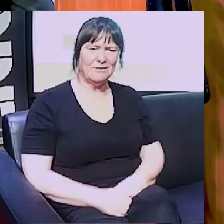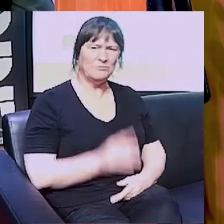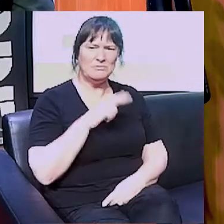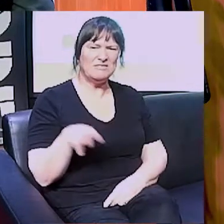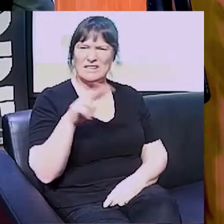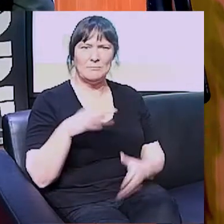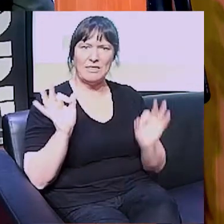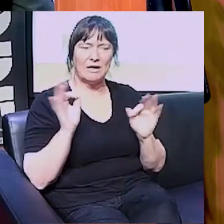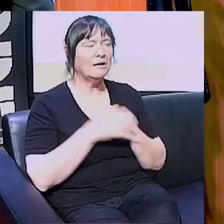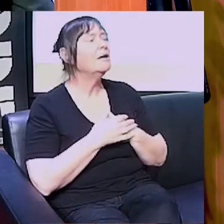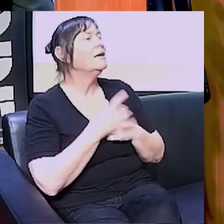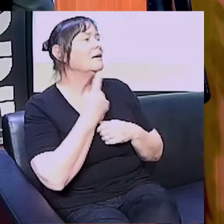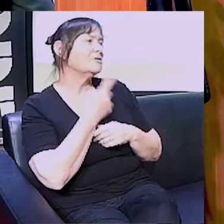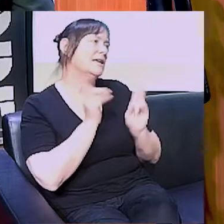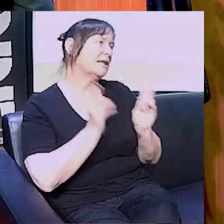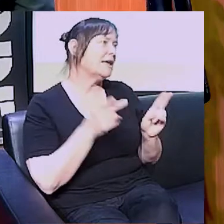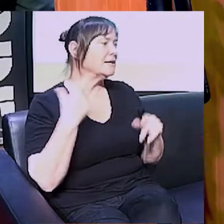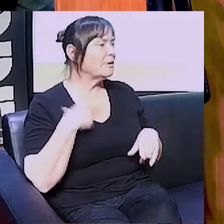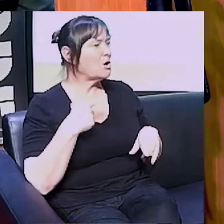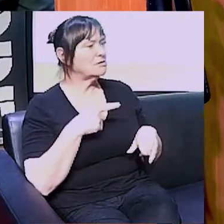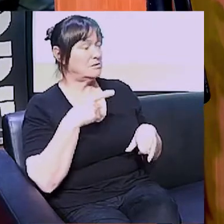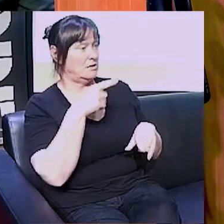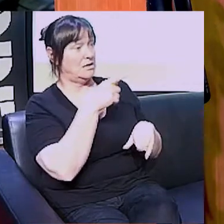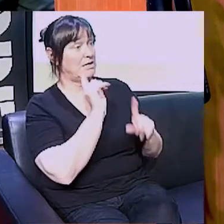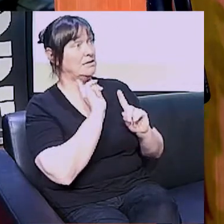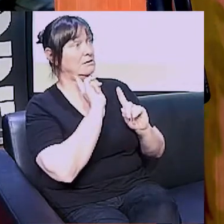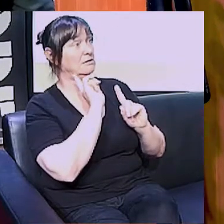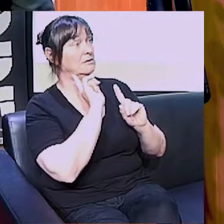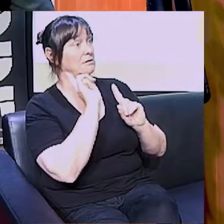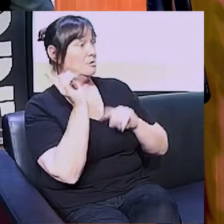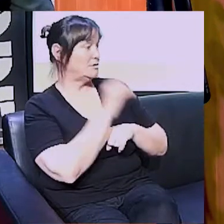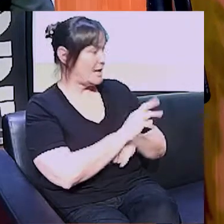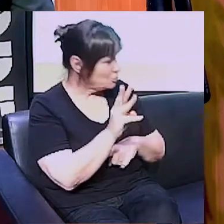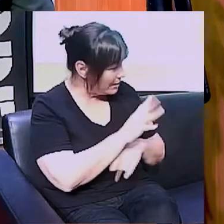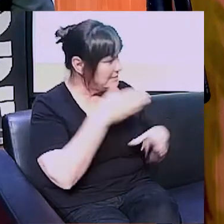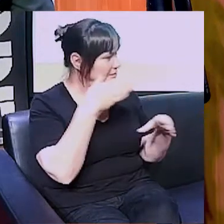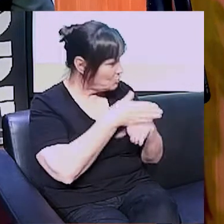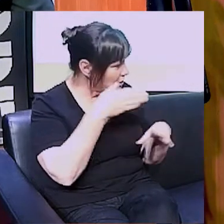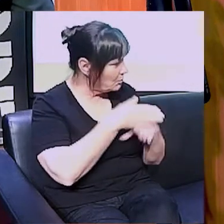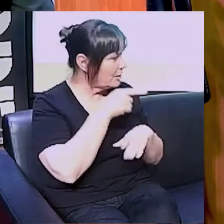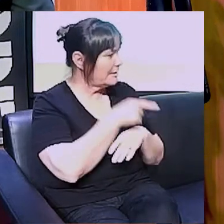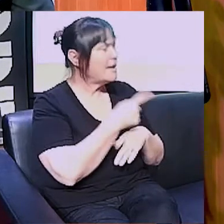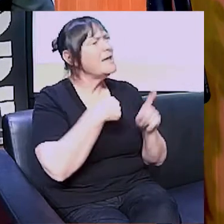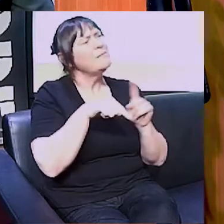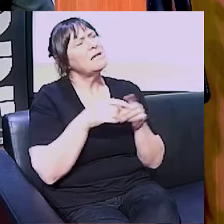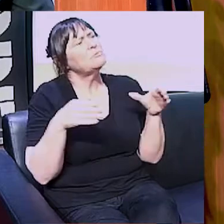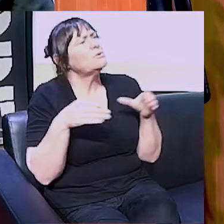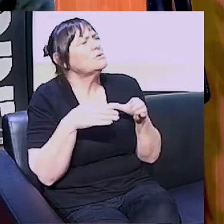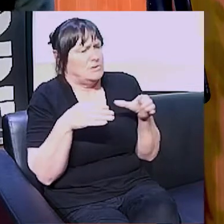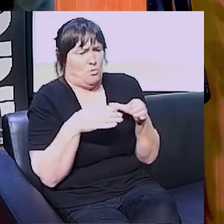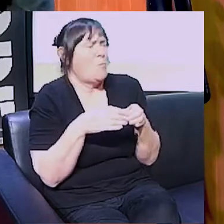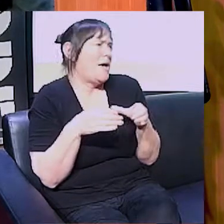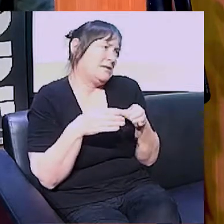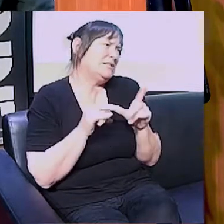again, unfortunately, because of the work that Parliament has for him, that's why we're all working together. And we're a smaller party, so we do our best on a shoestring